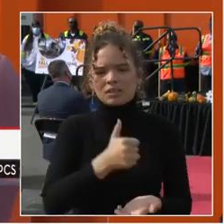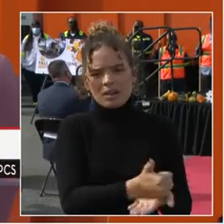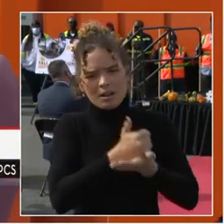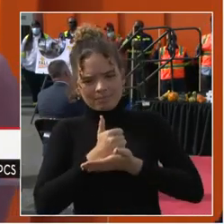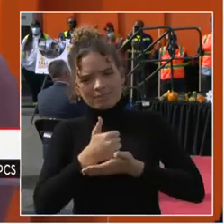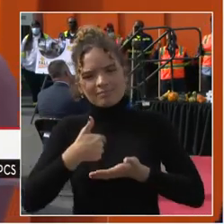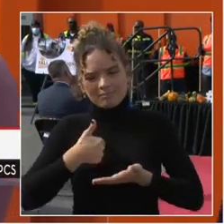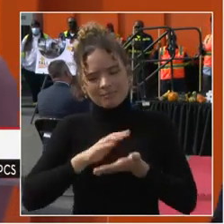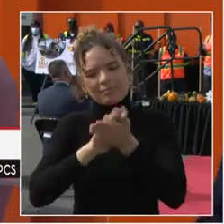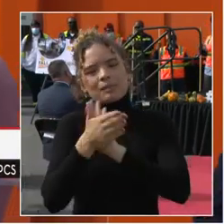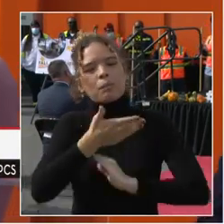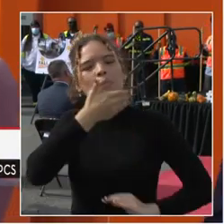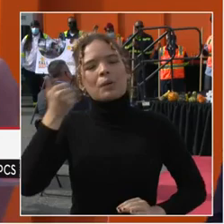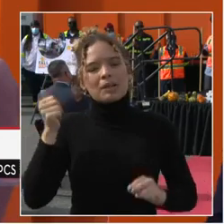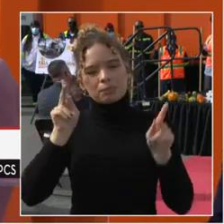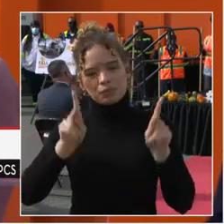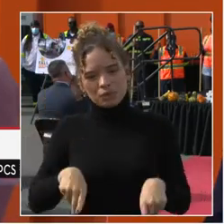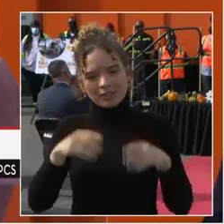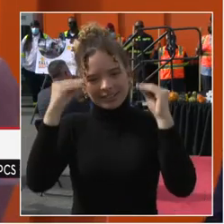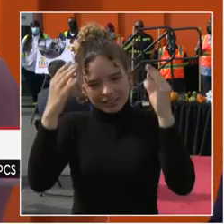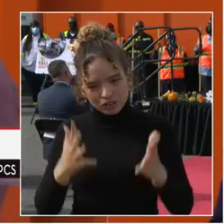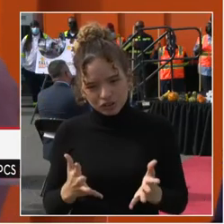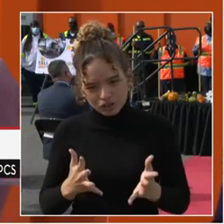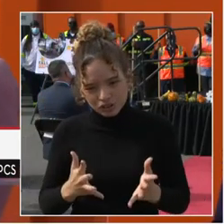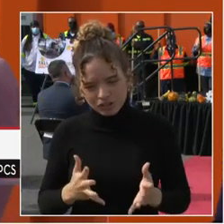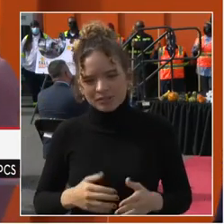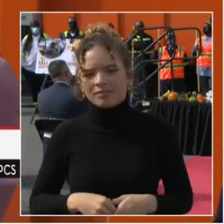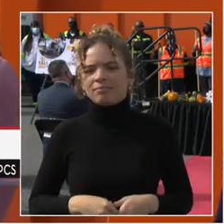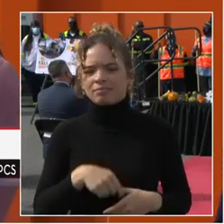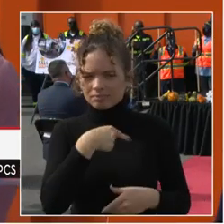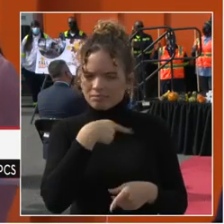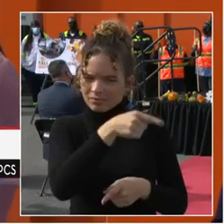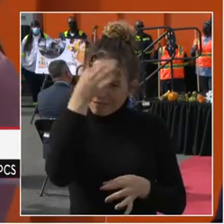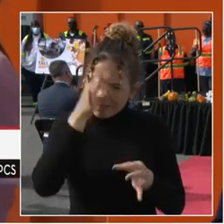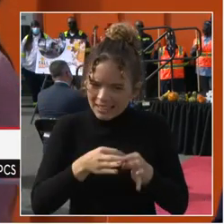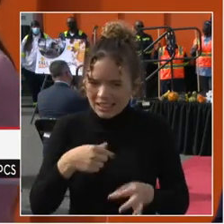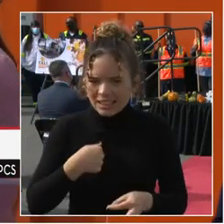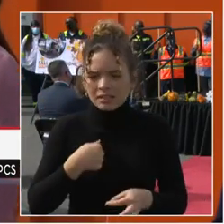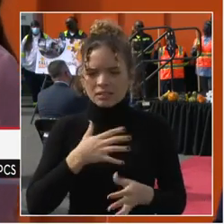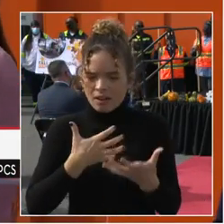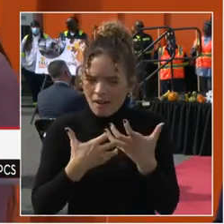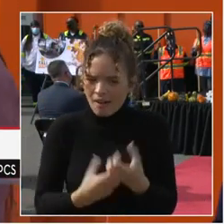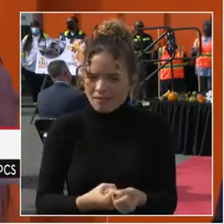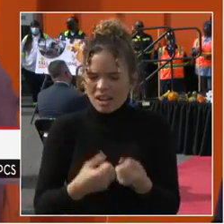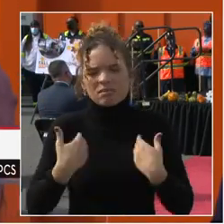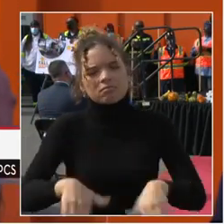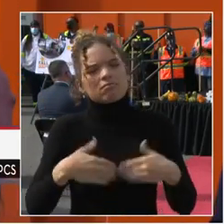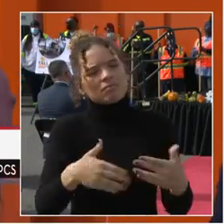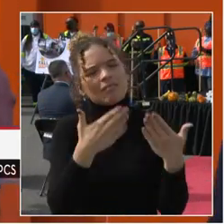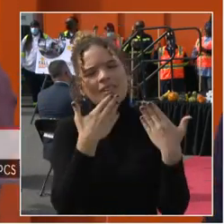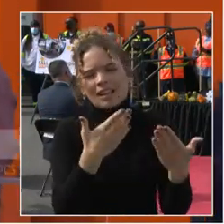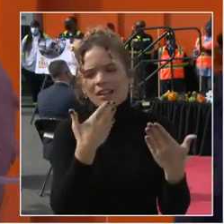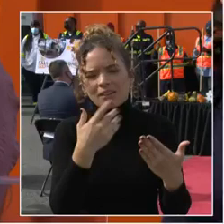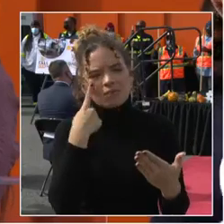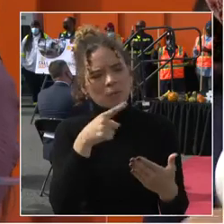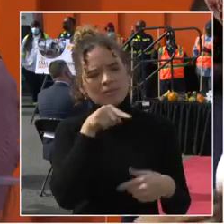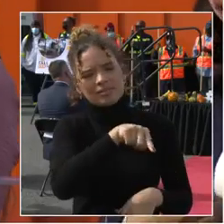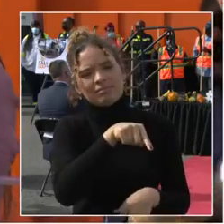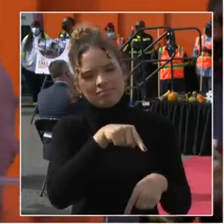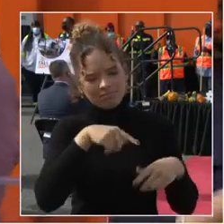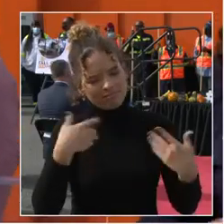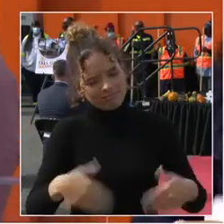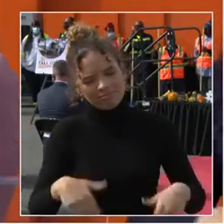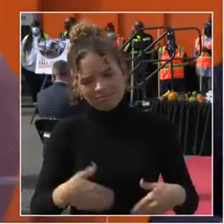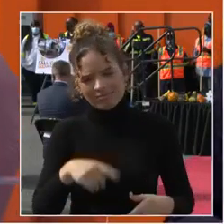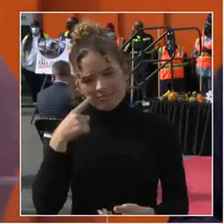me, and I appreciate everything that you do for this entire building. We love you. Thank you, Mr. Hentz. Mr. Hentz, I've been trying to get